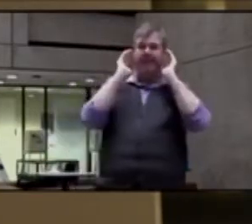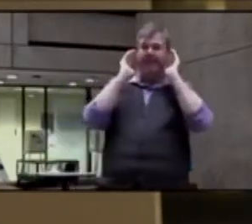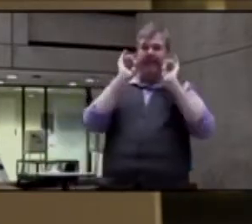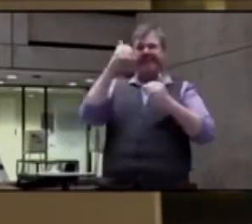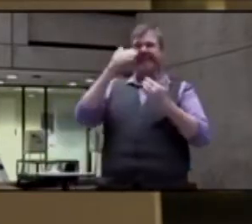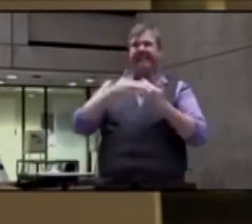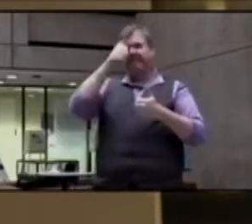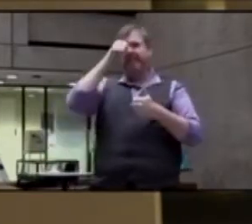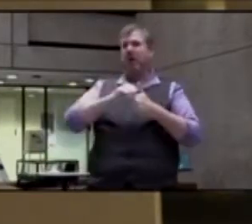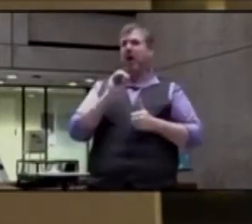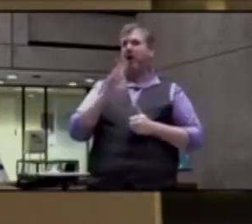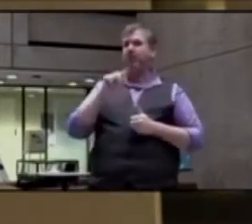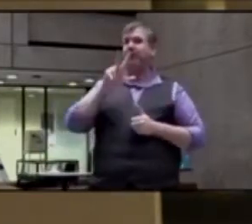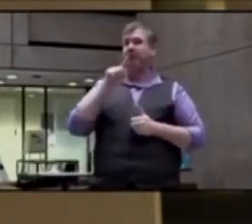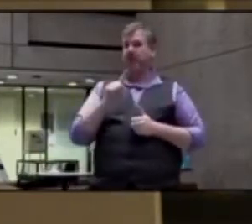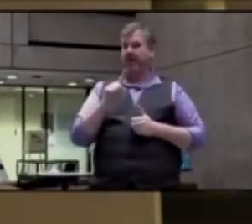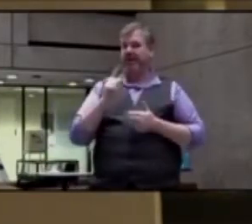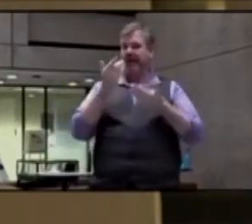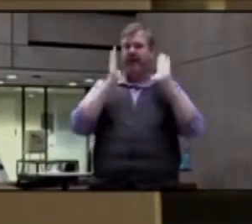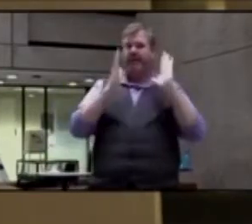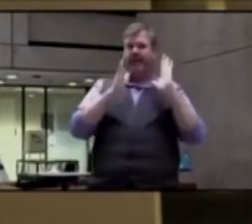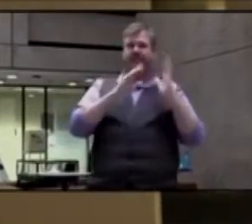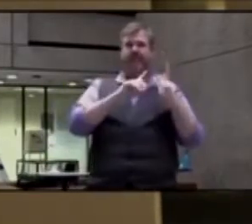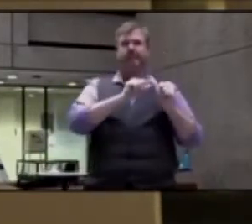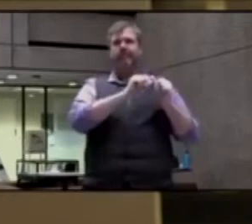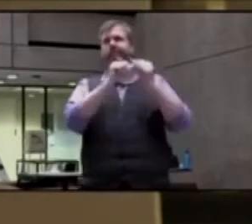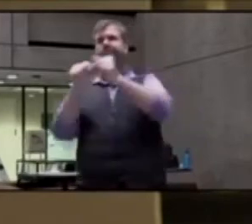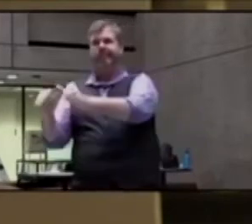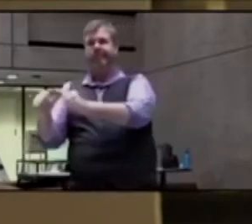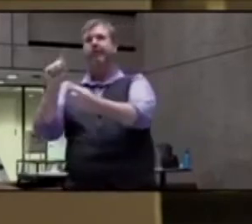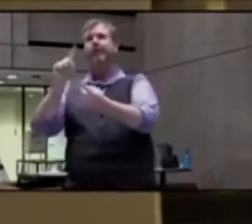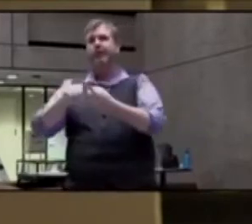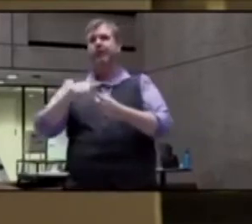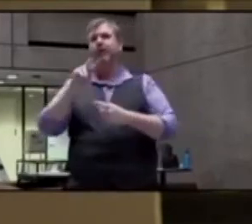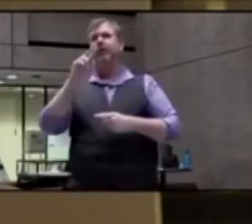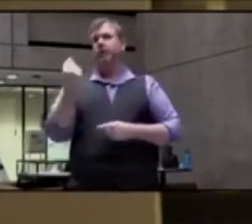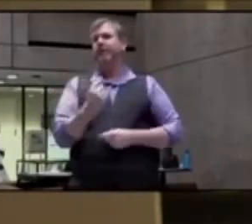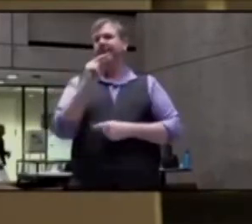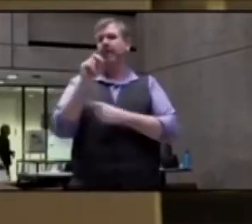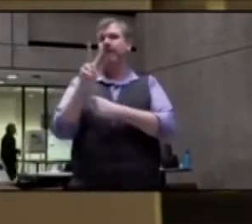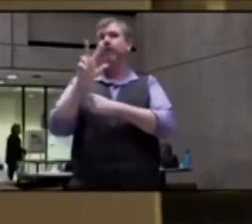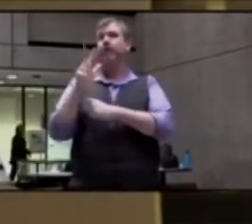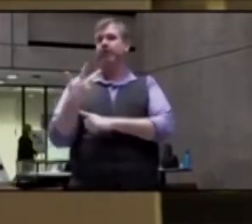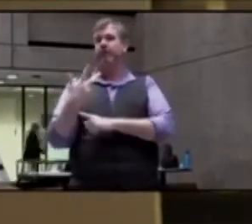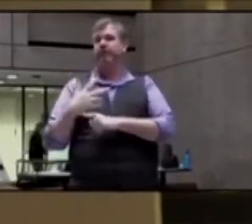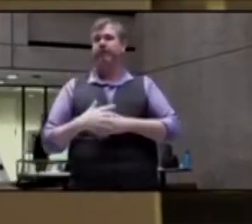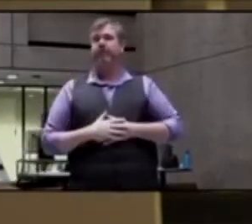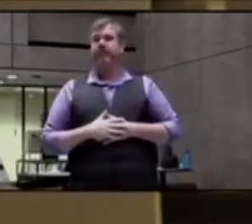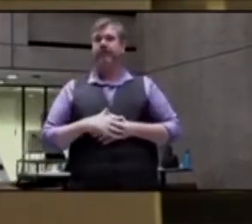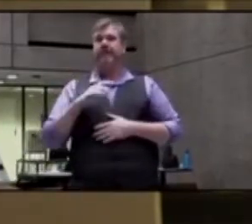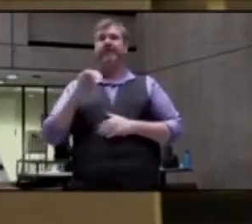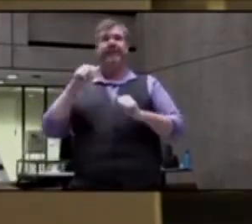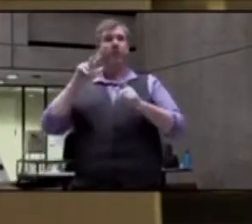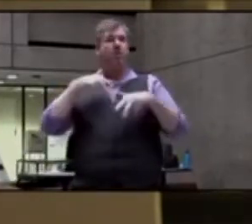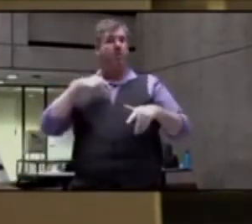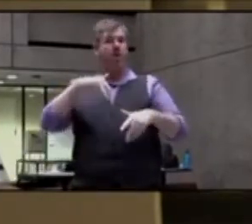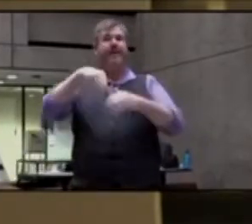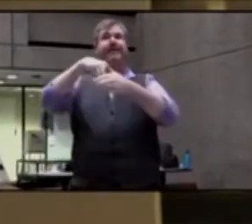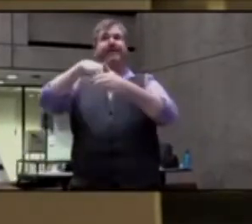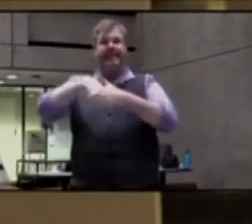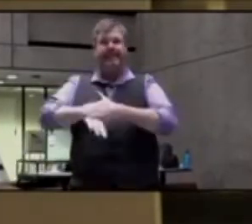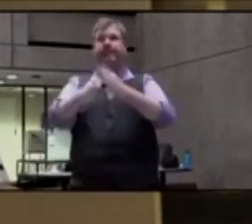31st through November 3rd, where they can go in person and vote. And I just want to let all of our